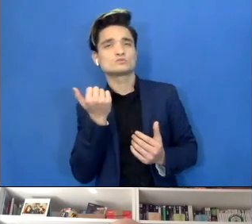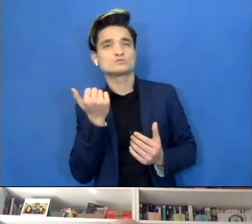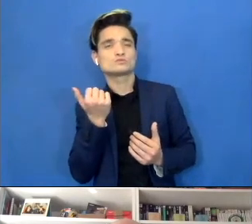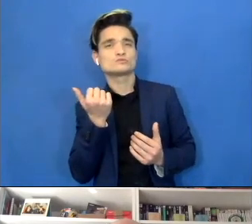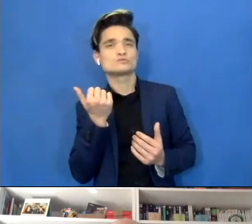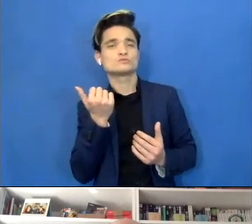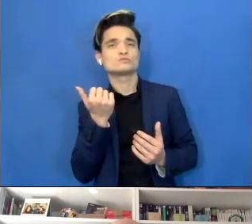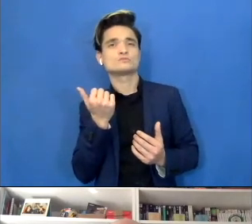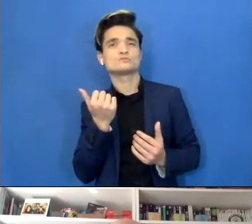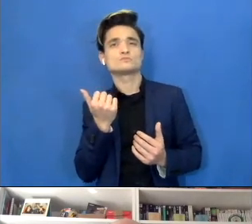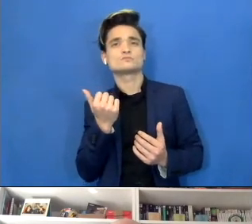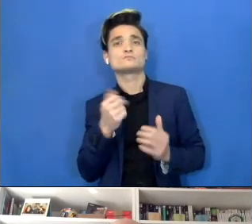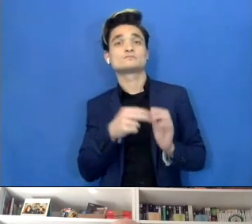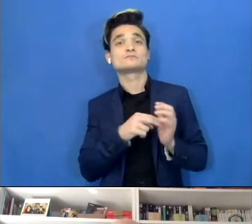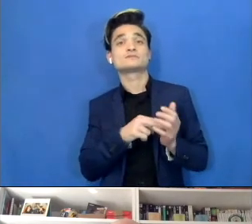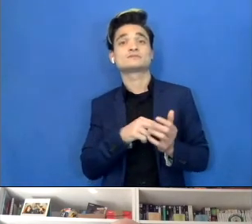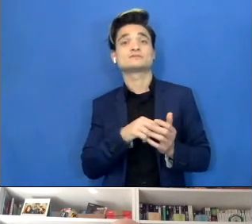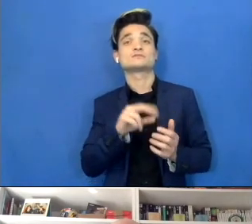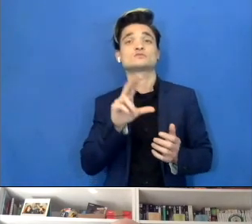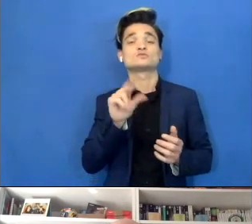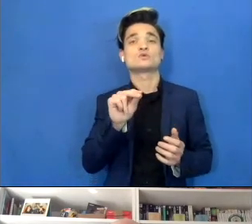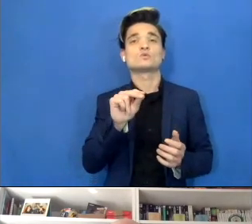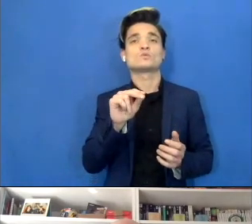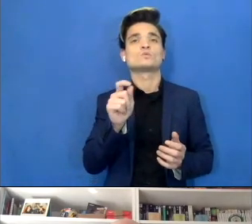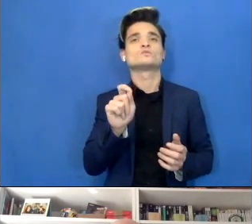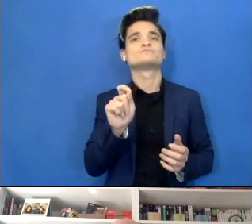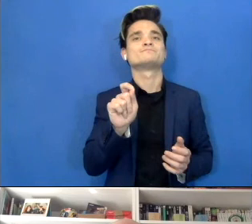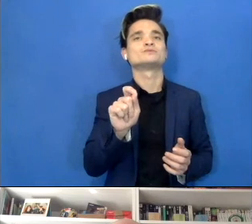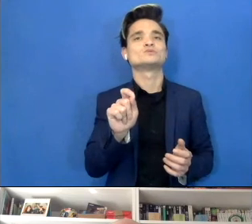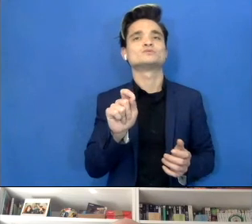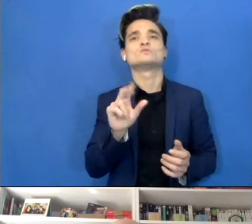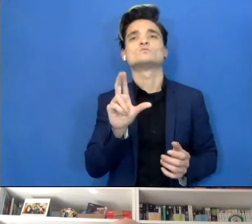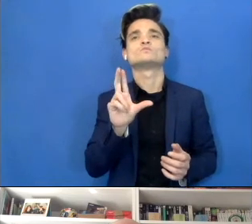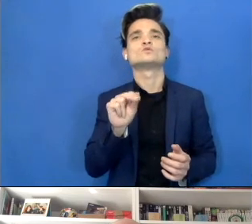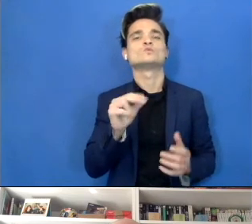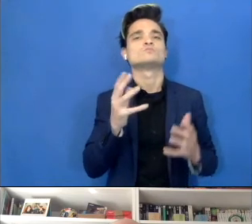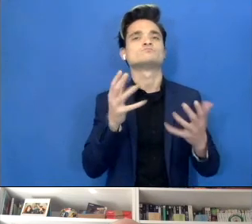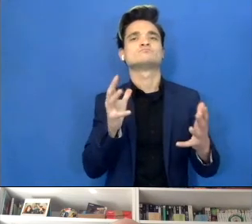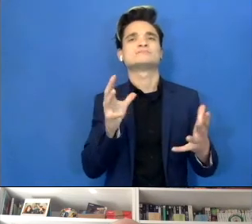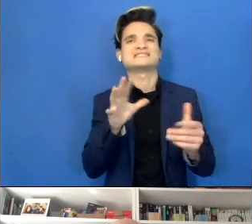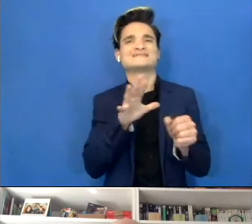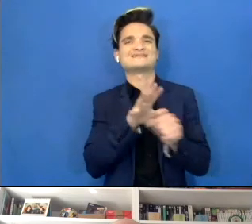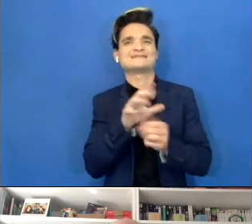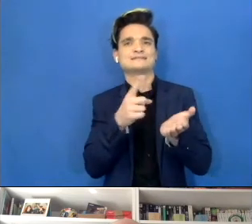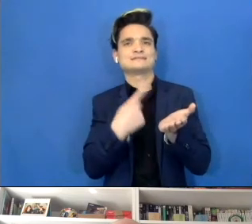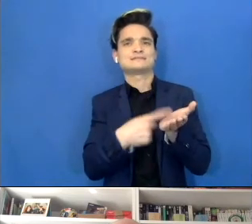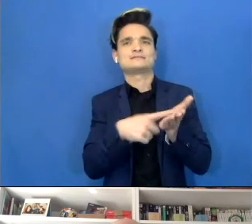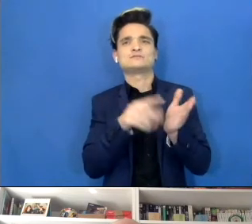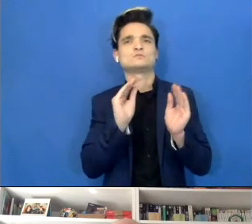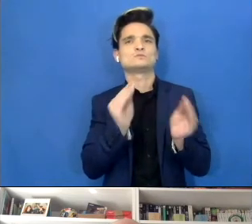no, period. No is always that complete sentence. And I completely get behind, you can tell why